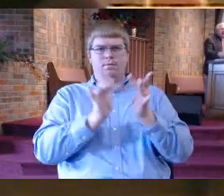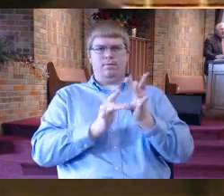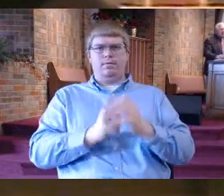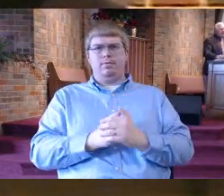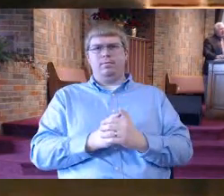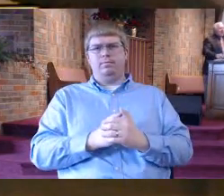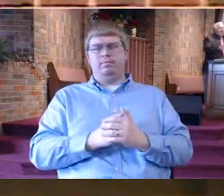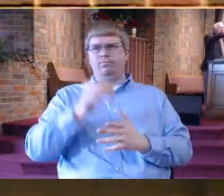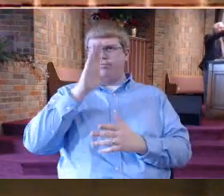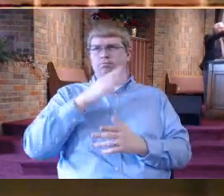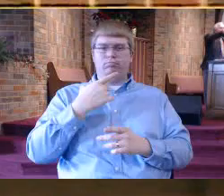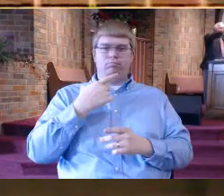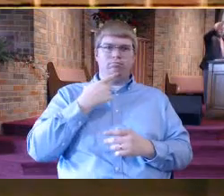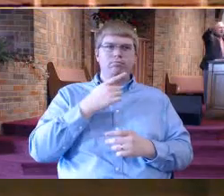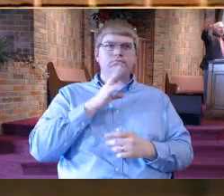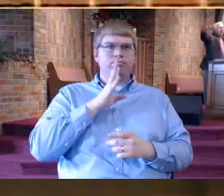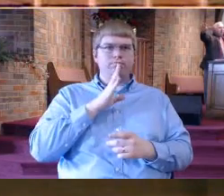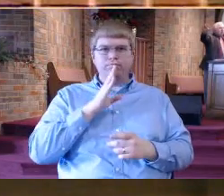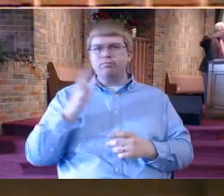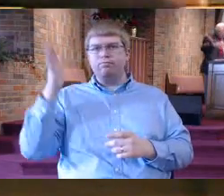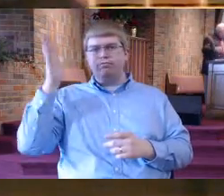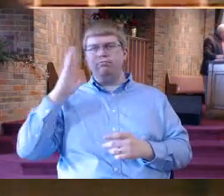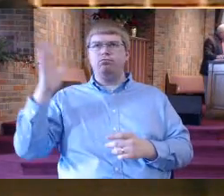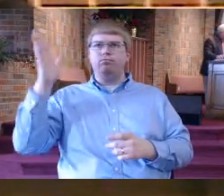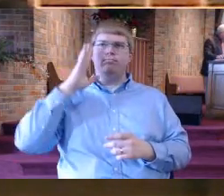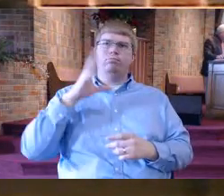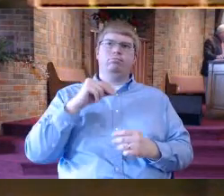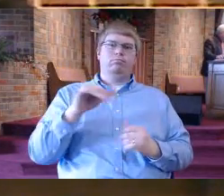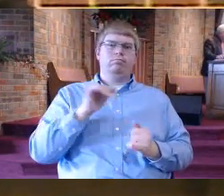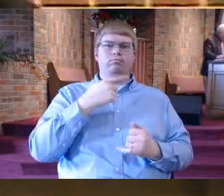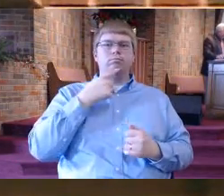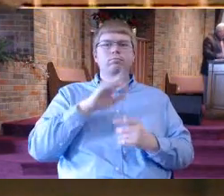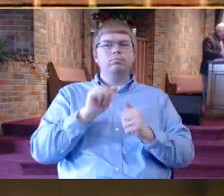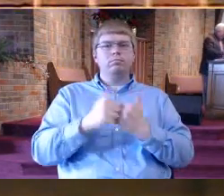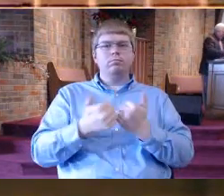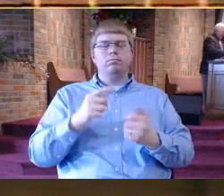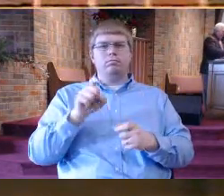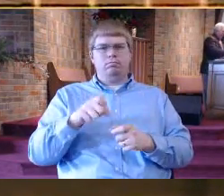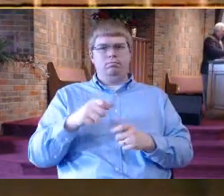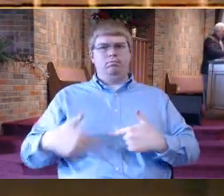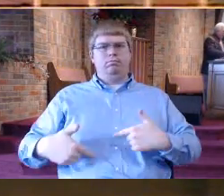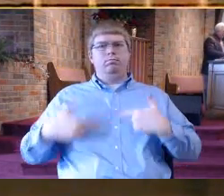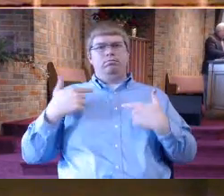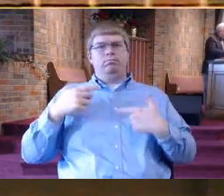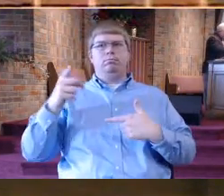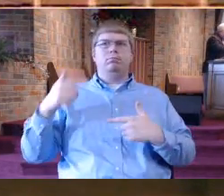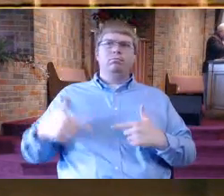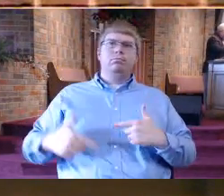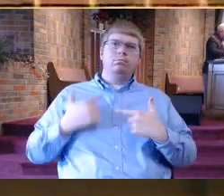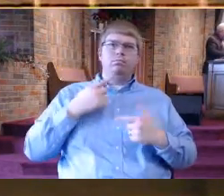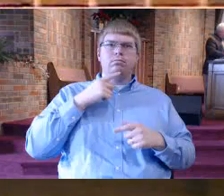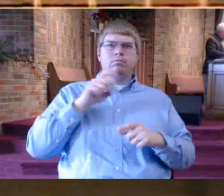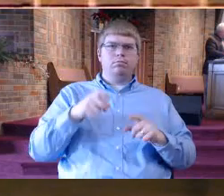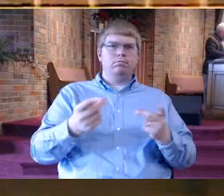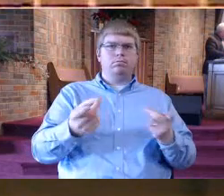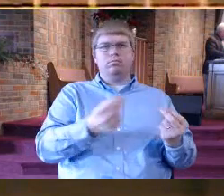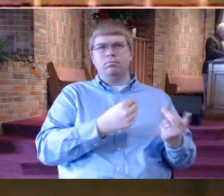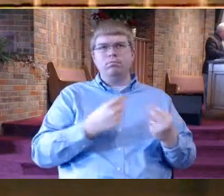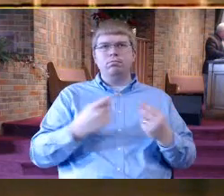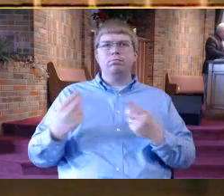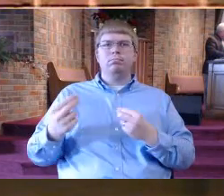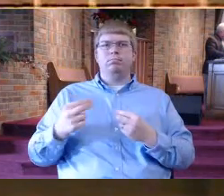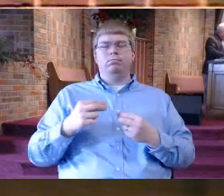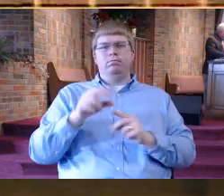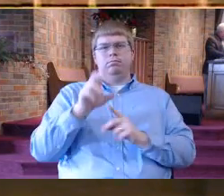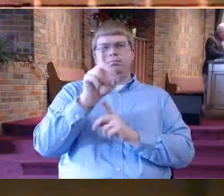time past, and he spoke all about how the children of Israel should live, their life, what they were going to do.